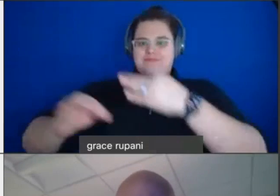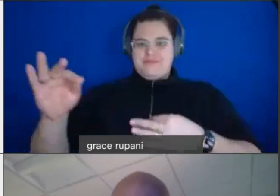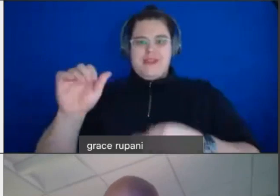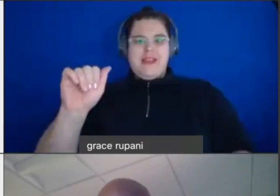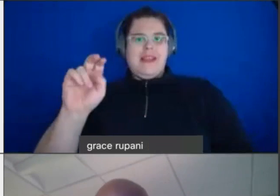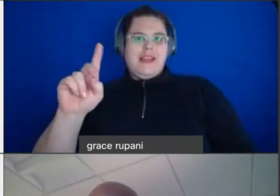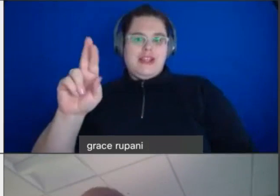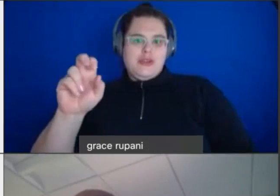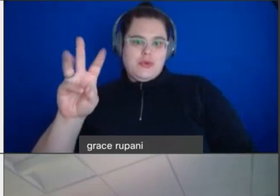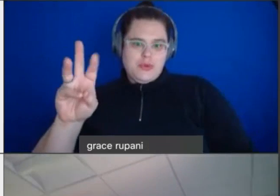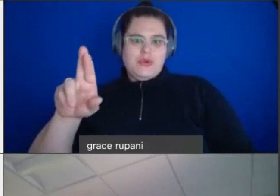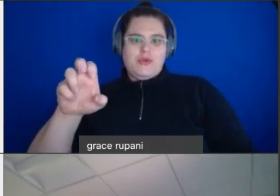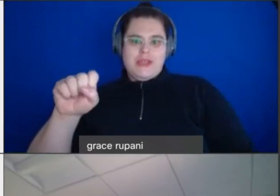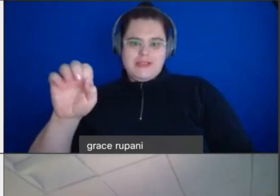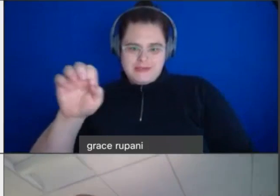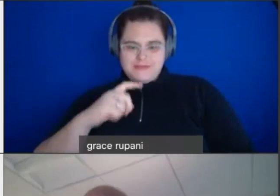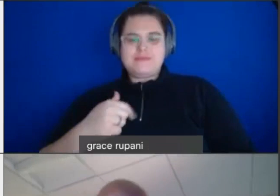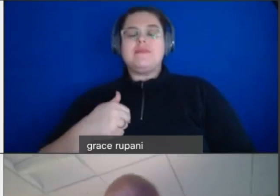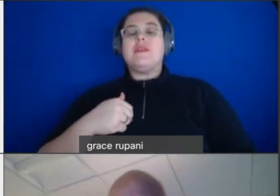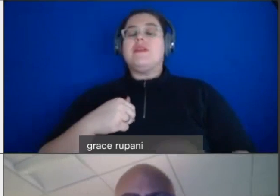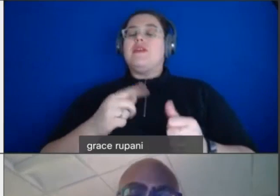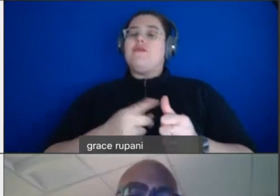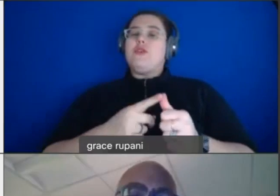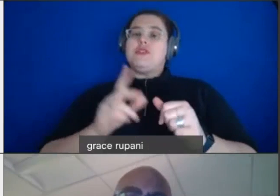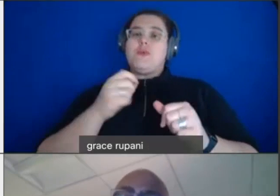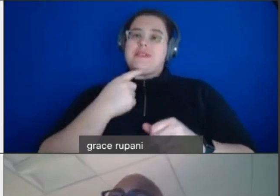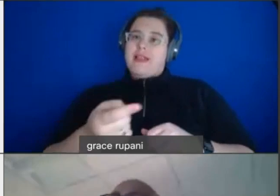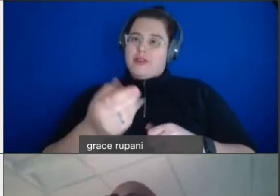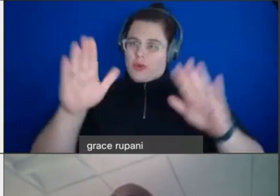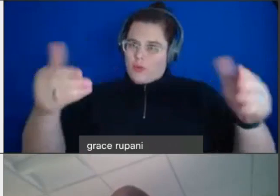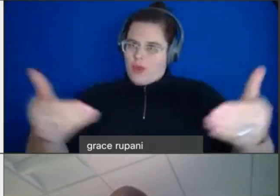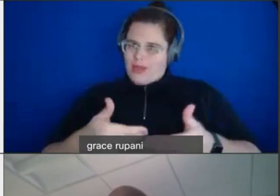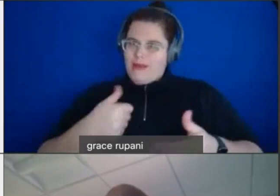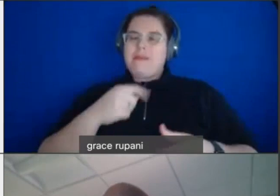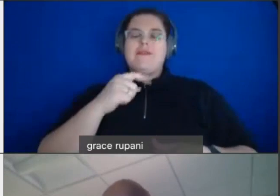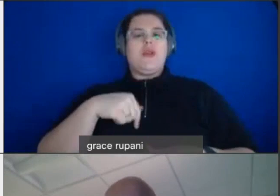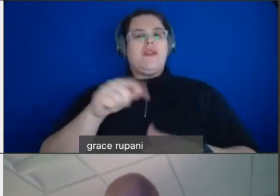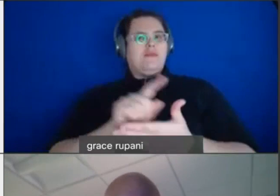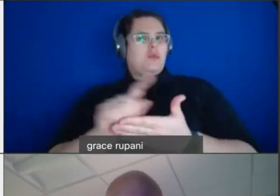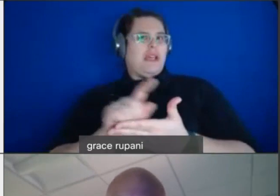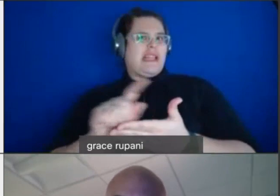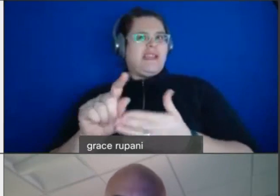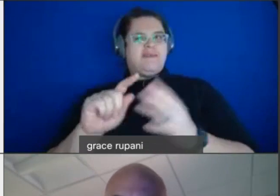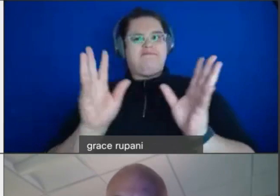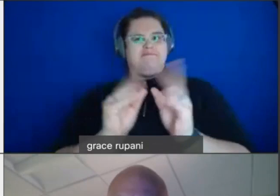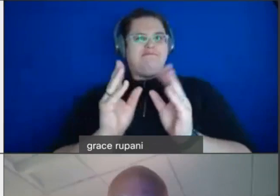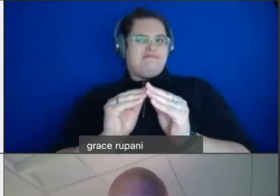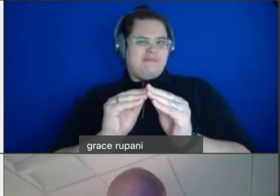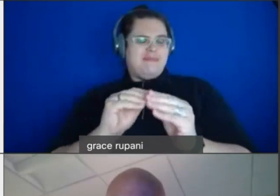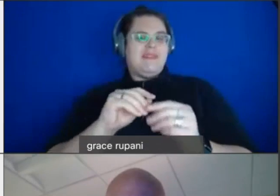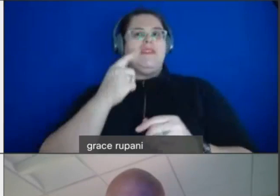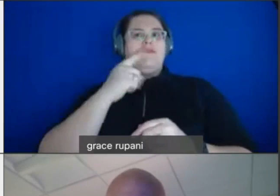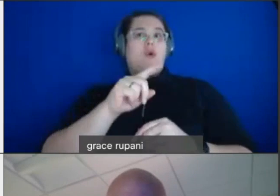our weekly community and provider forum. We'll start off by sharing with